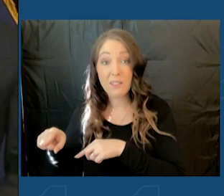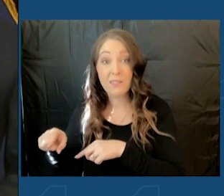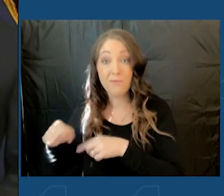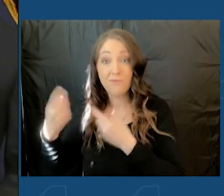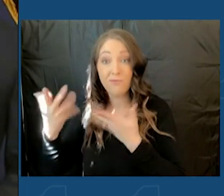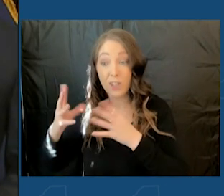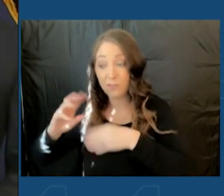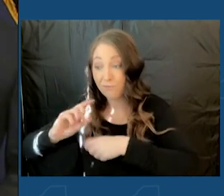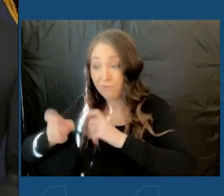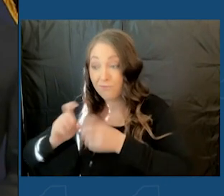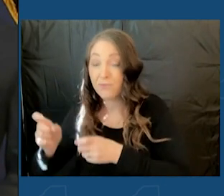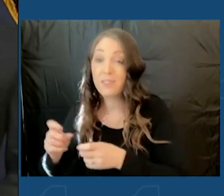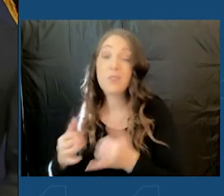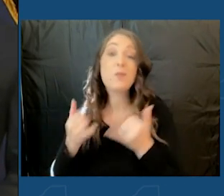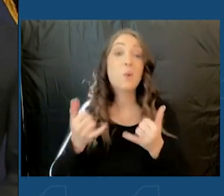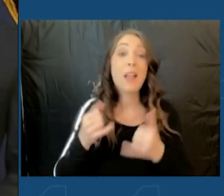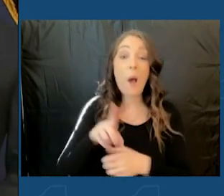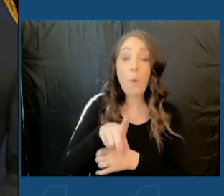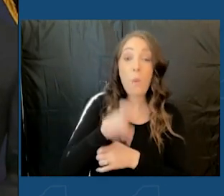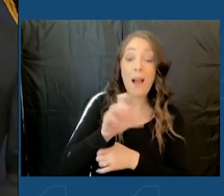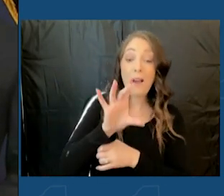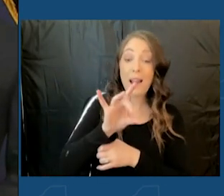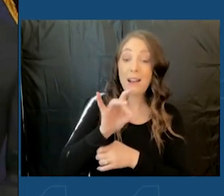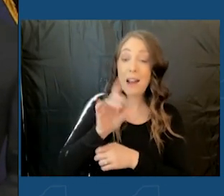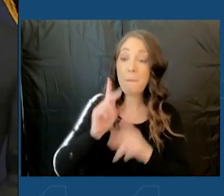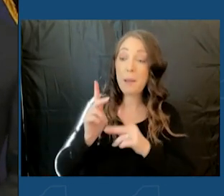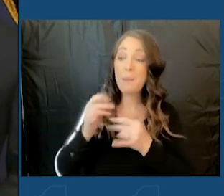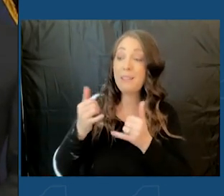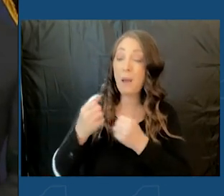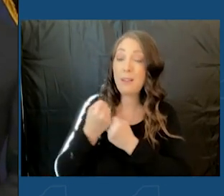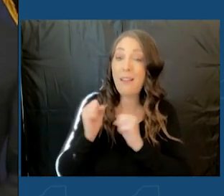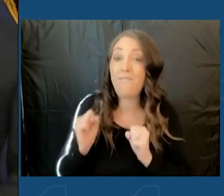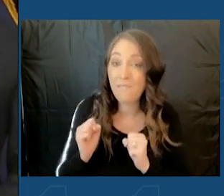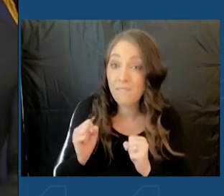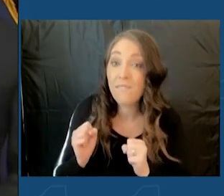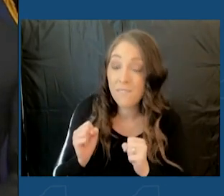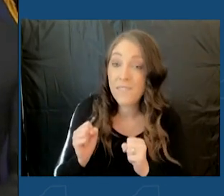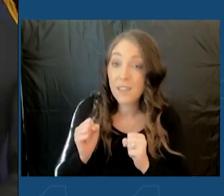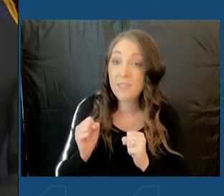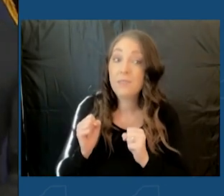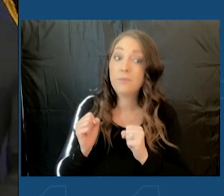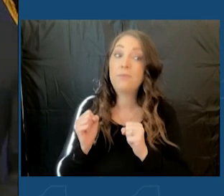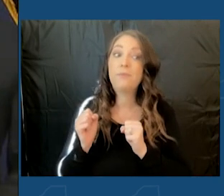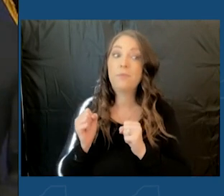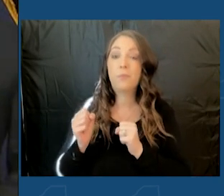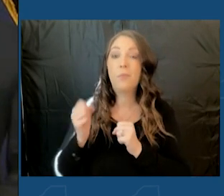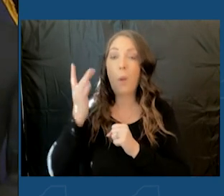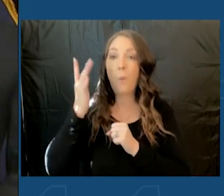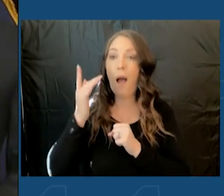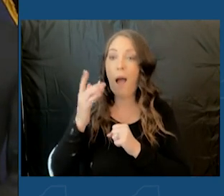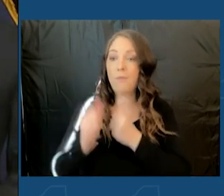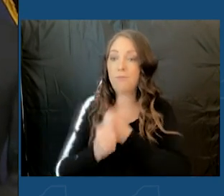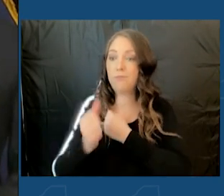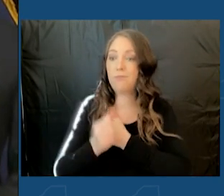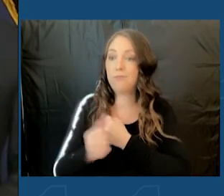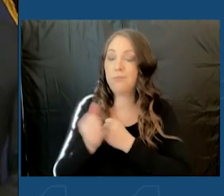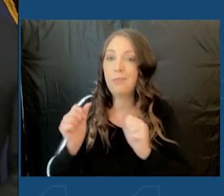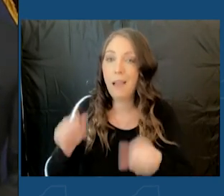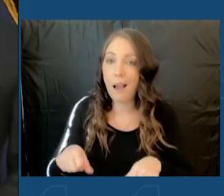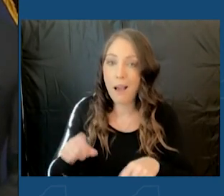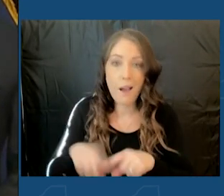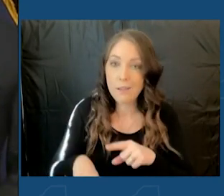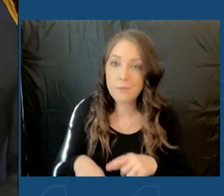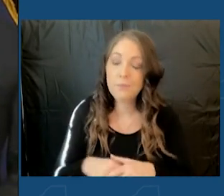been thwarted from doing harm to others, and that's how we've kept hundreds and hundreds of guns out of the hands of others. So again, following the Supreme